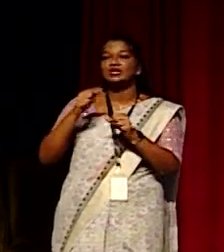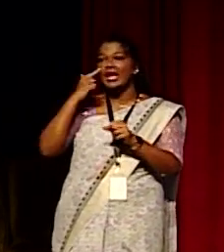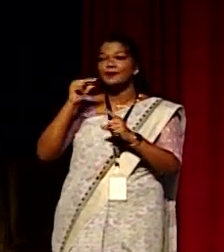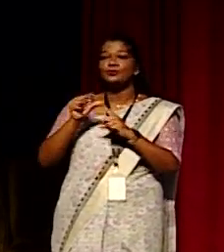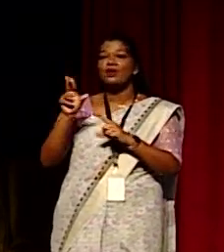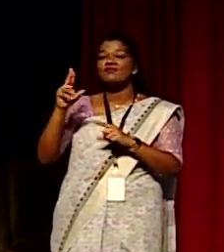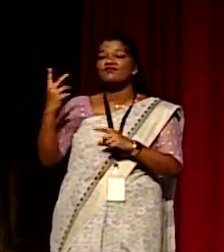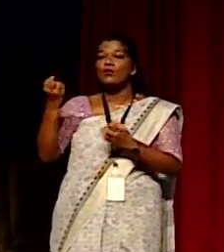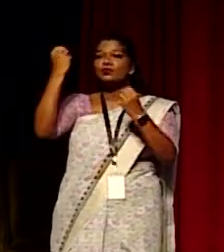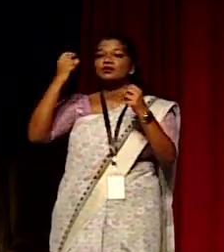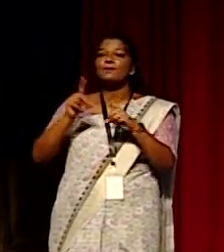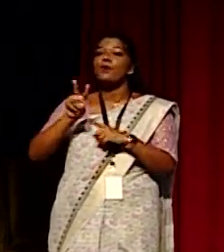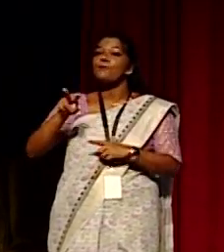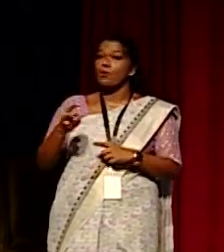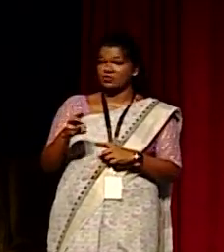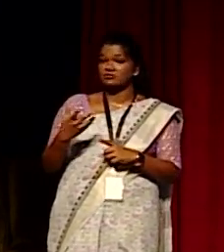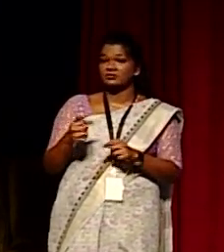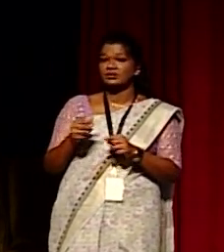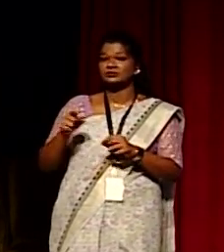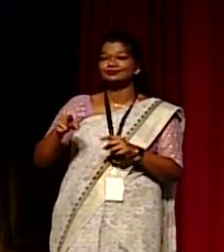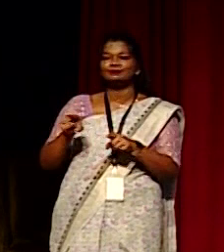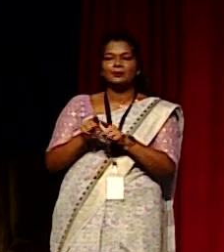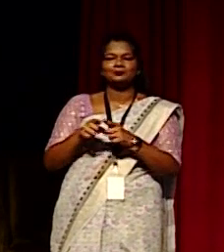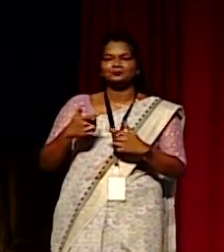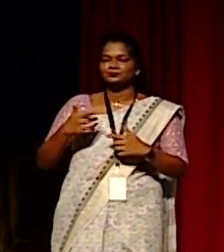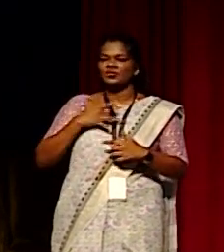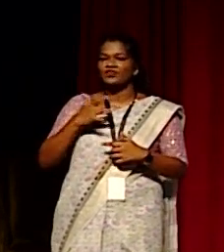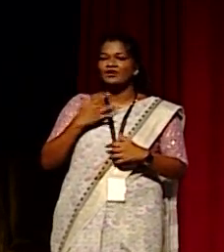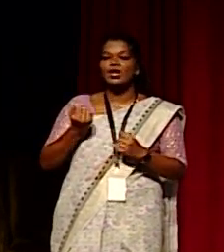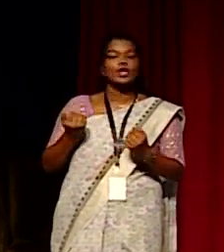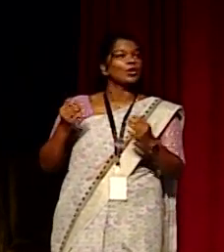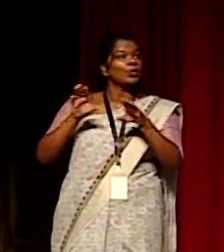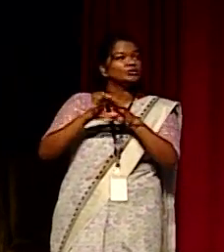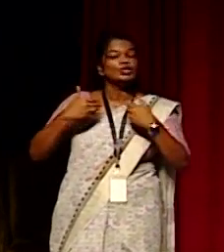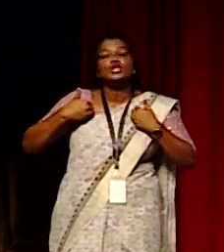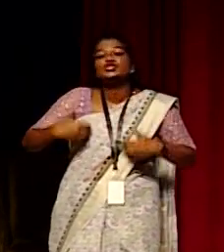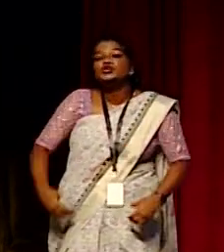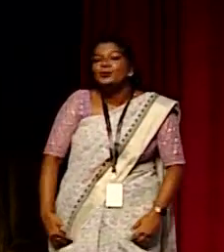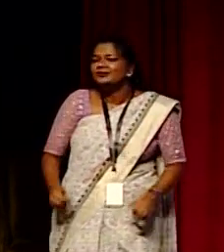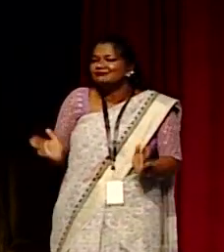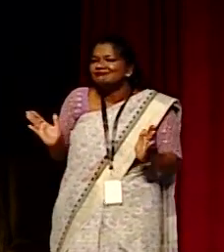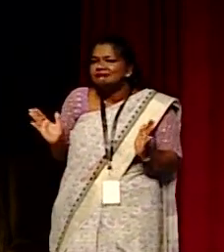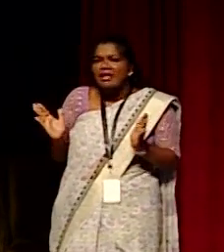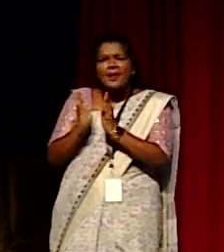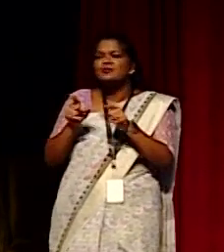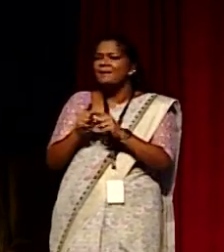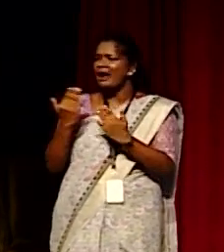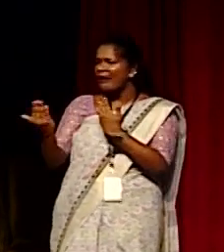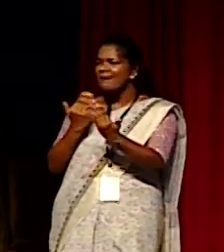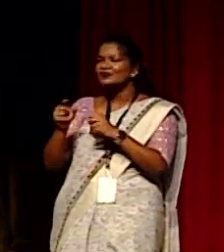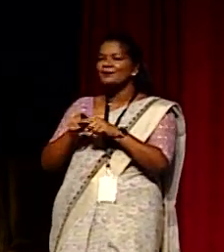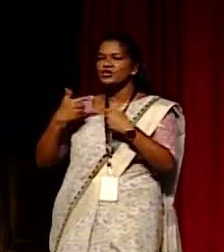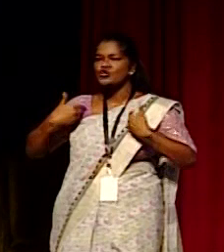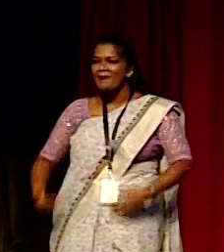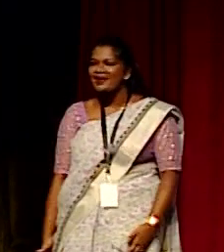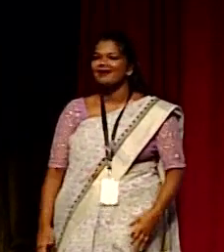foot was found to be both functionally and cosmetically closer to the human foot as compared to the Satch